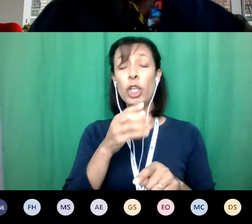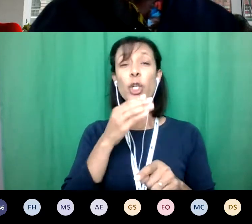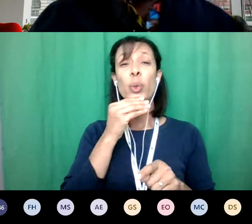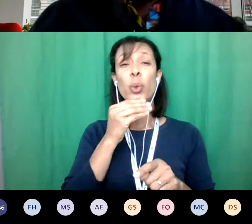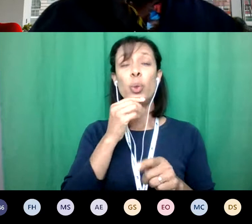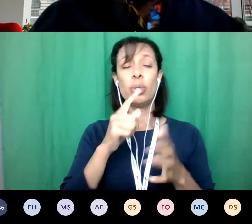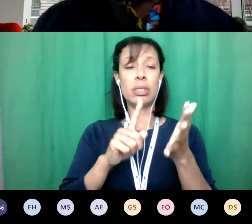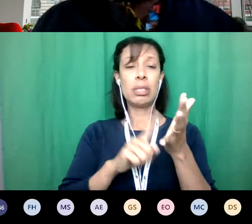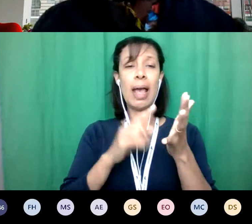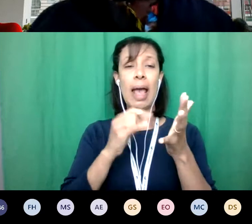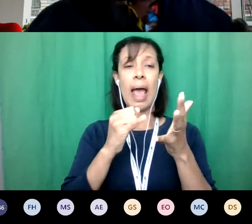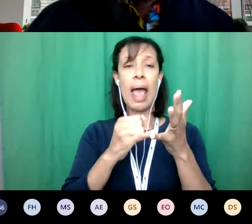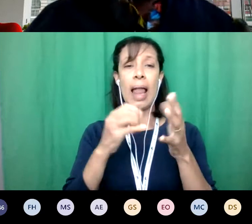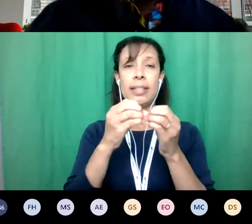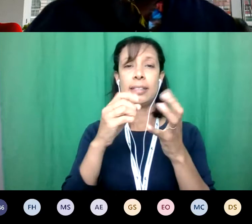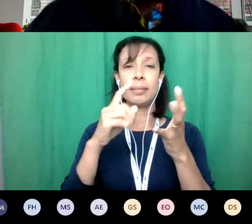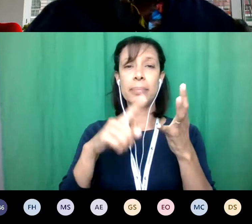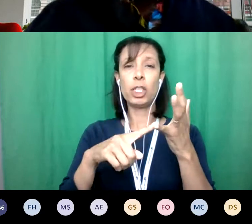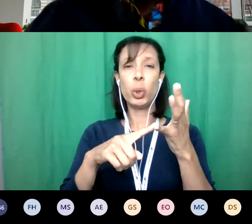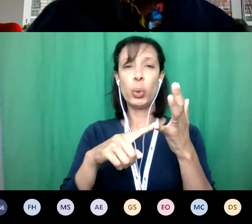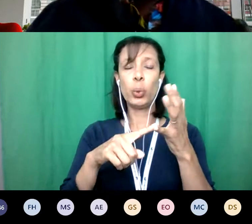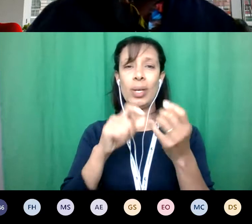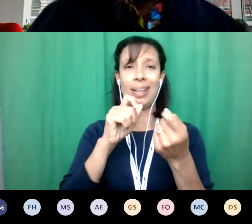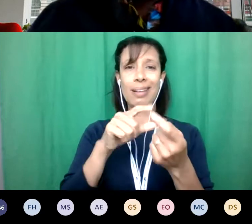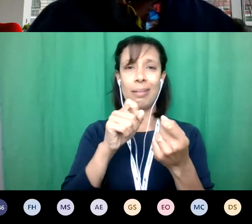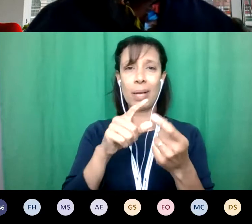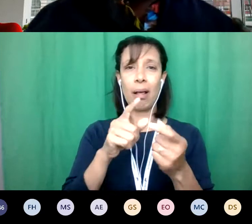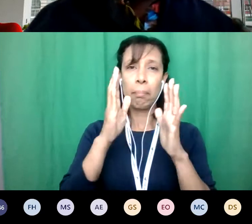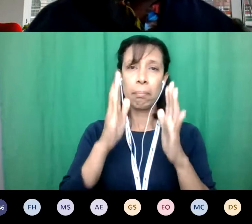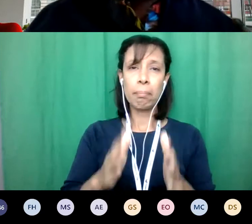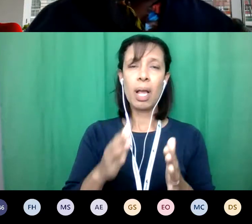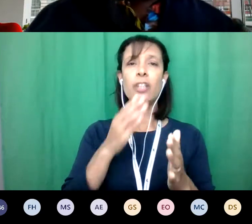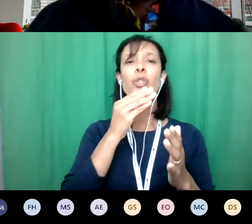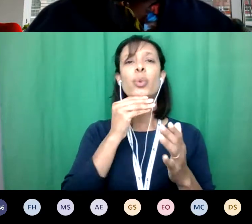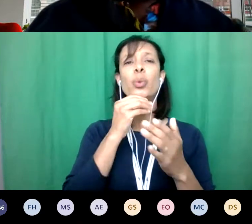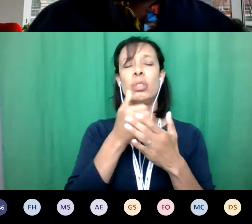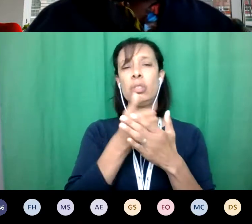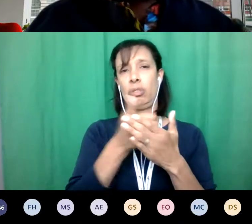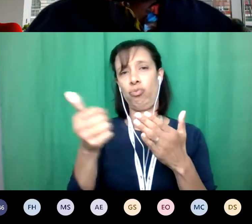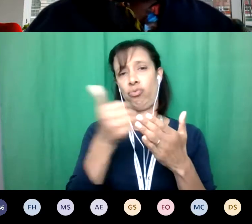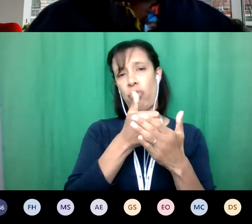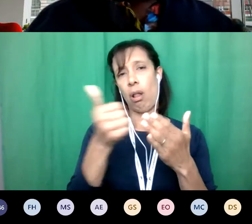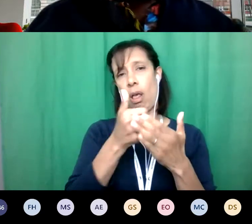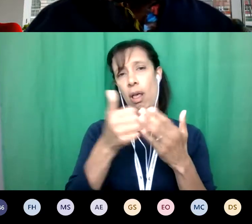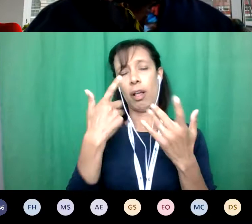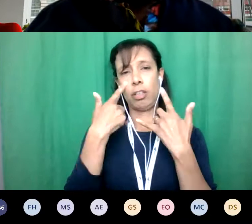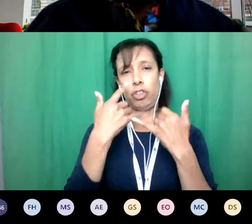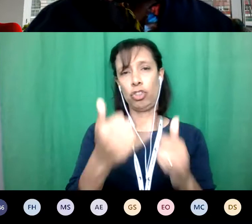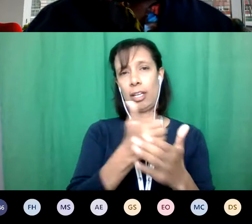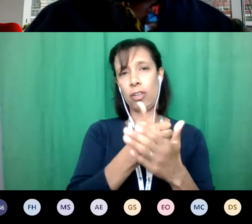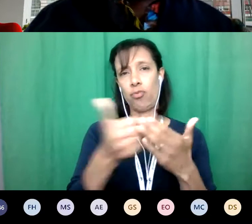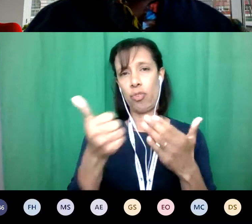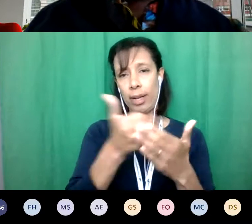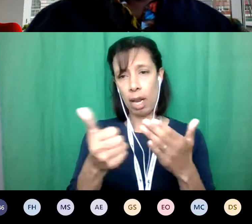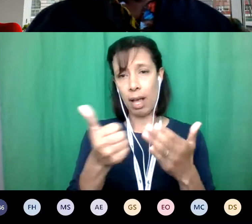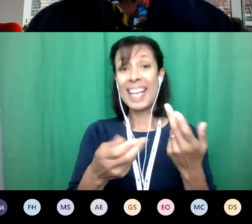a plea here, please, if you've not sorted out your LSBU email account yet, do